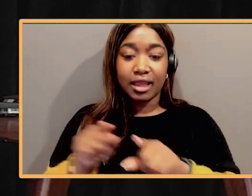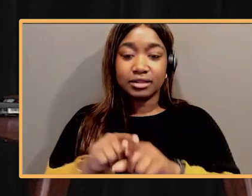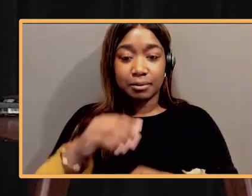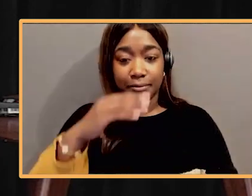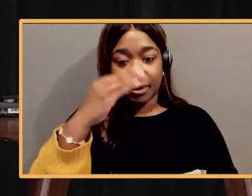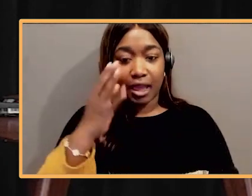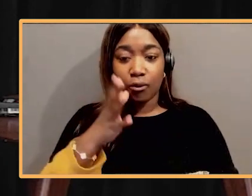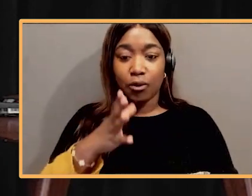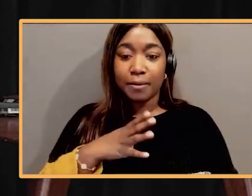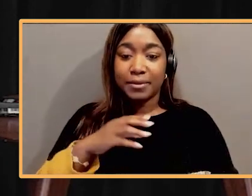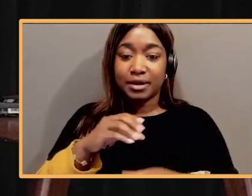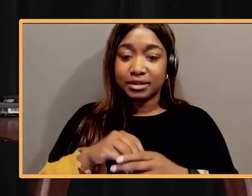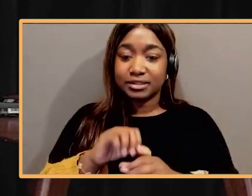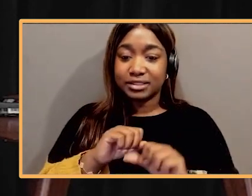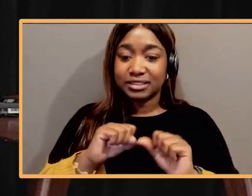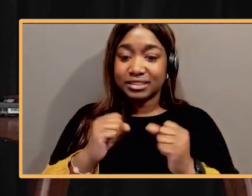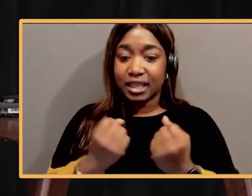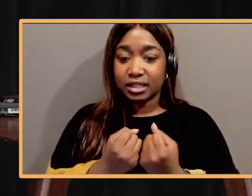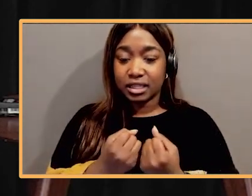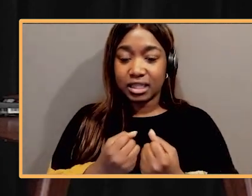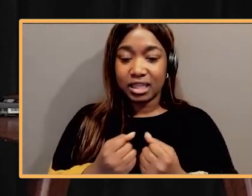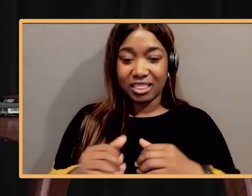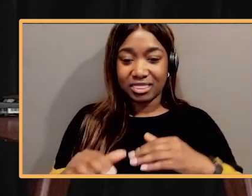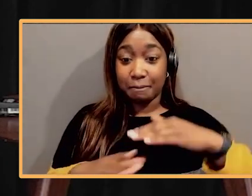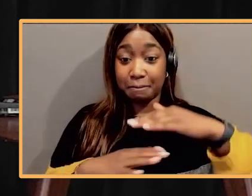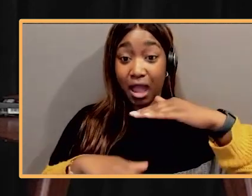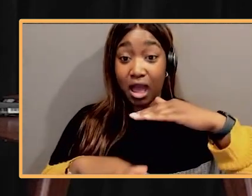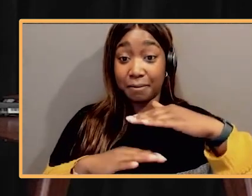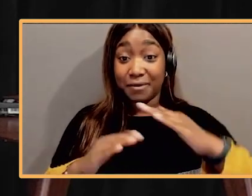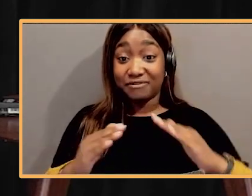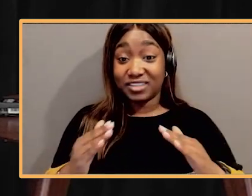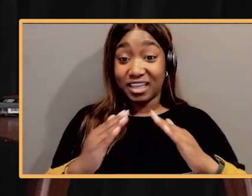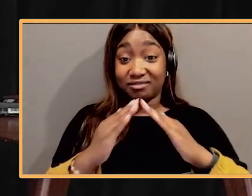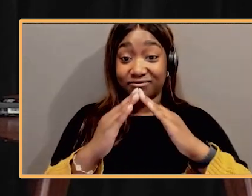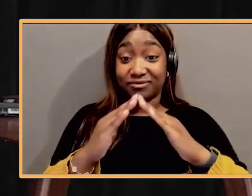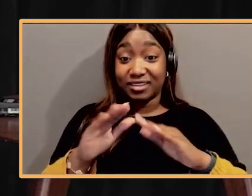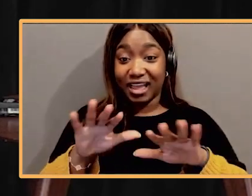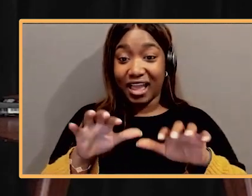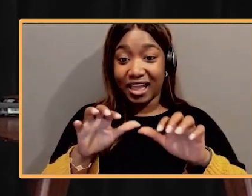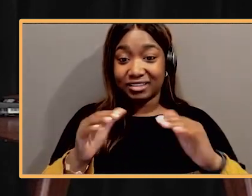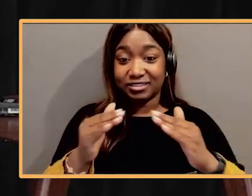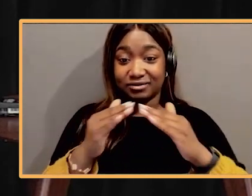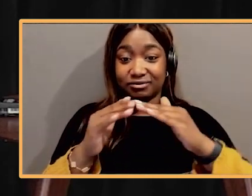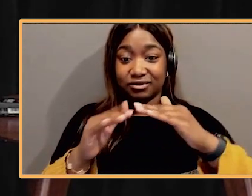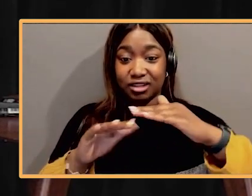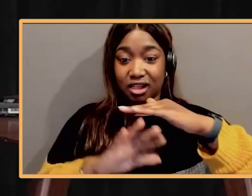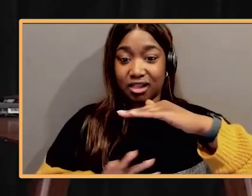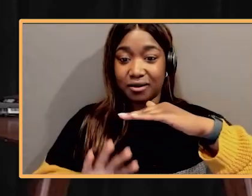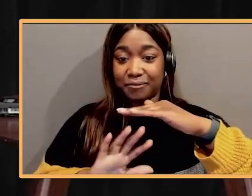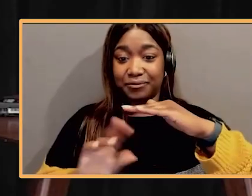also at the bottom of that iceberg is I see a type of emotional